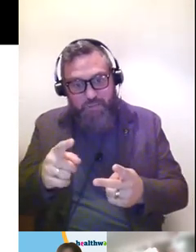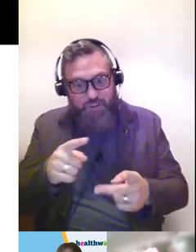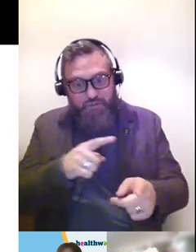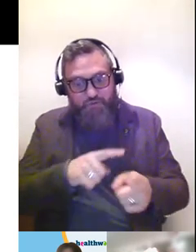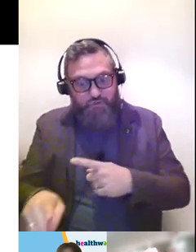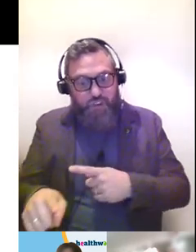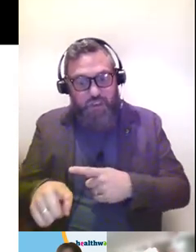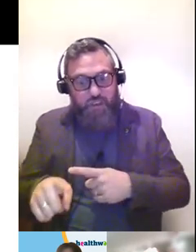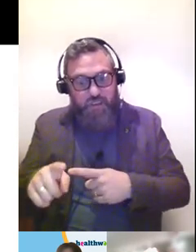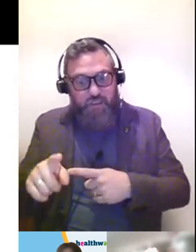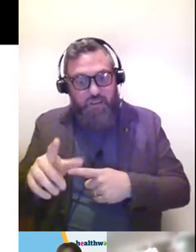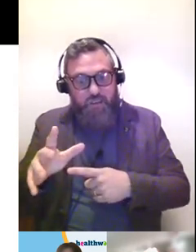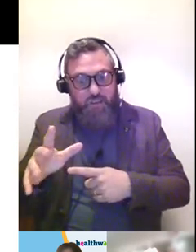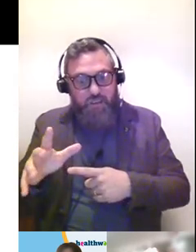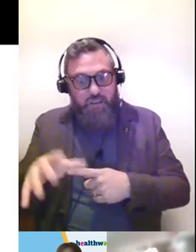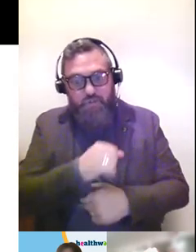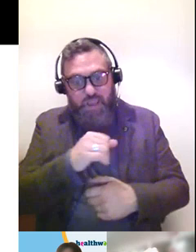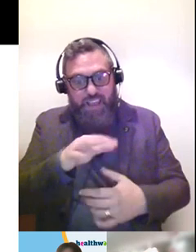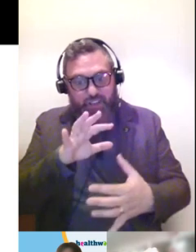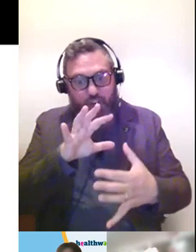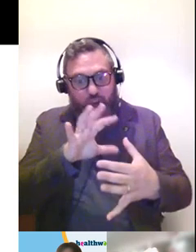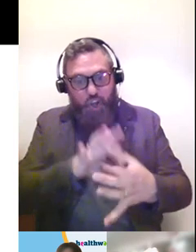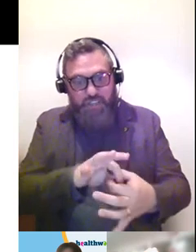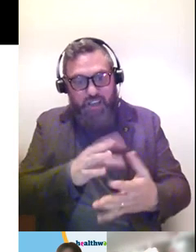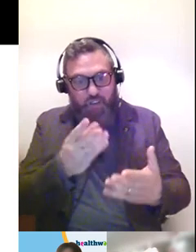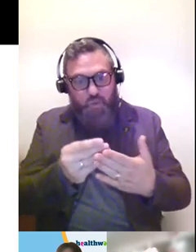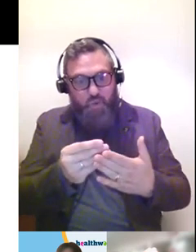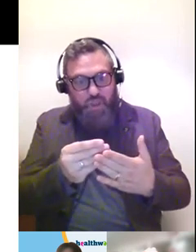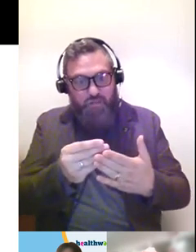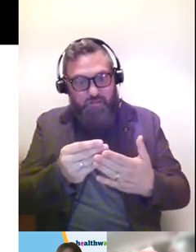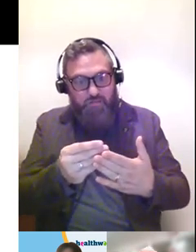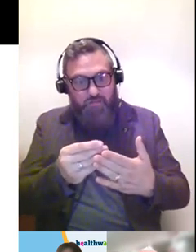try and get contact with the appropriate